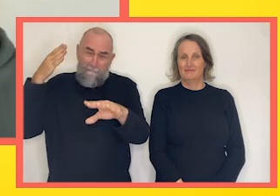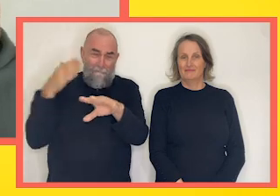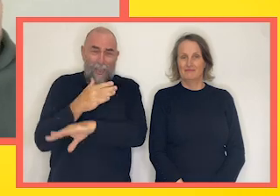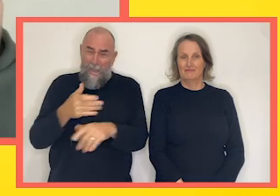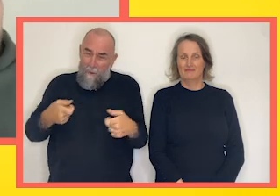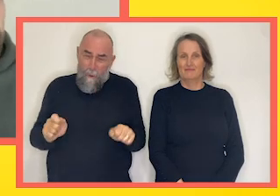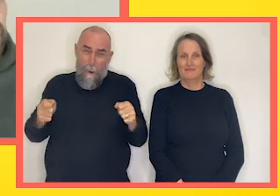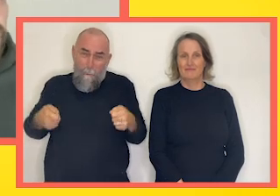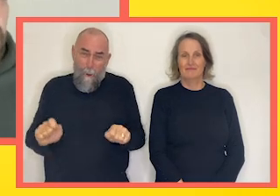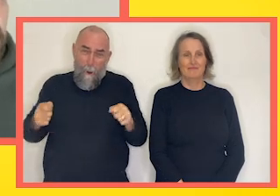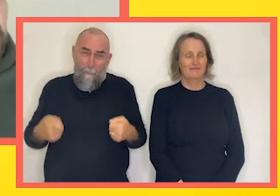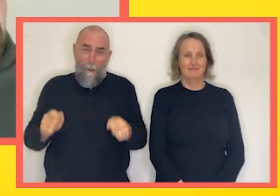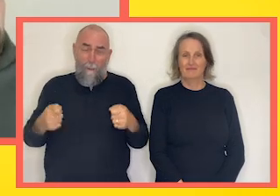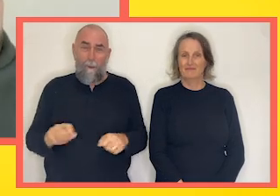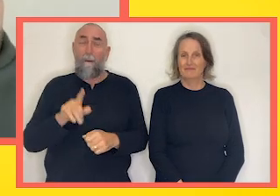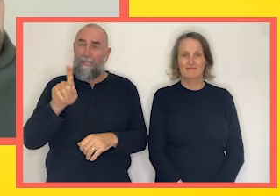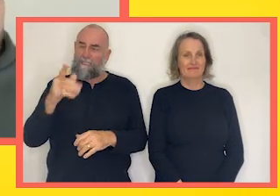a real struggle.